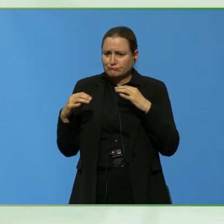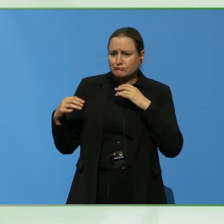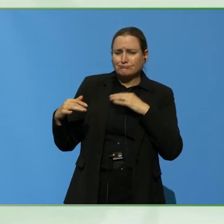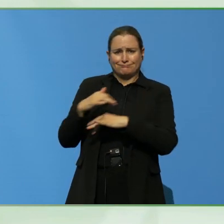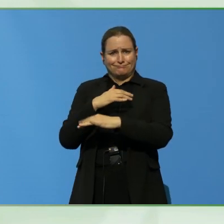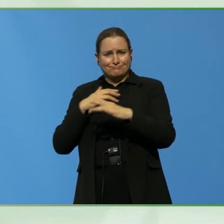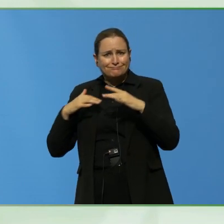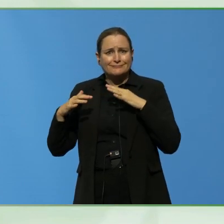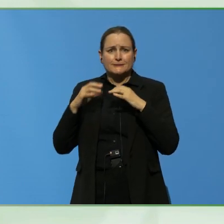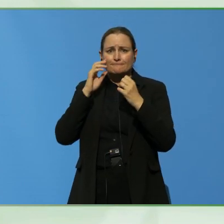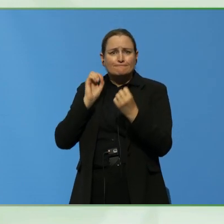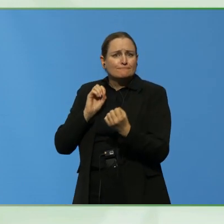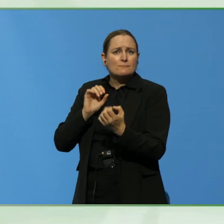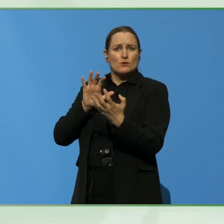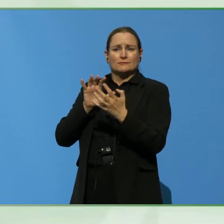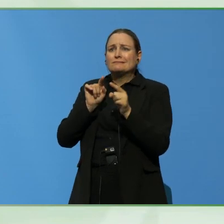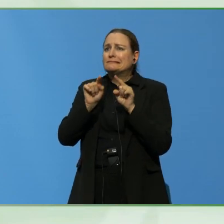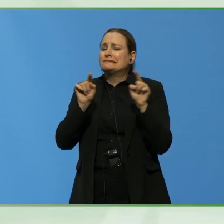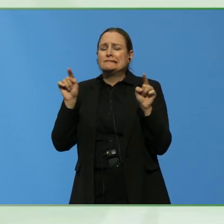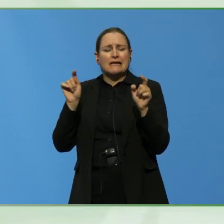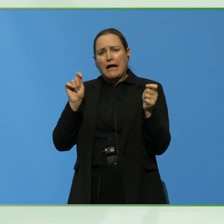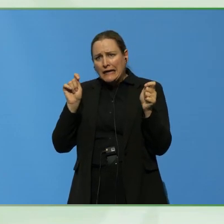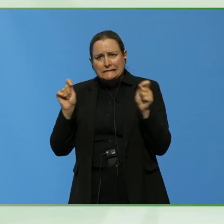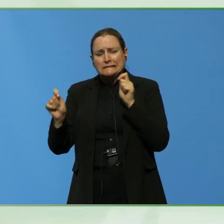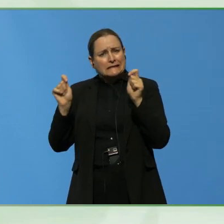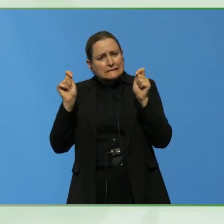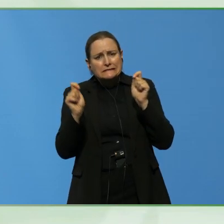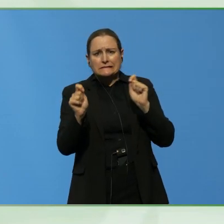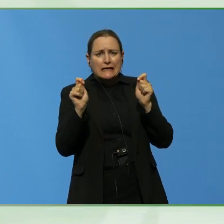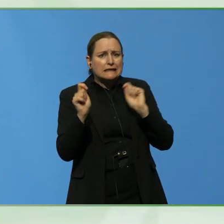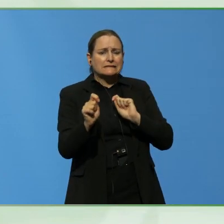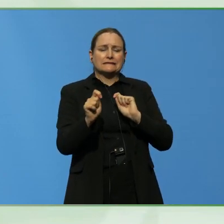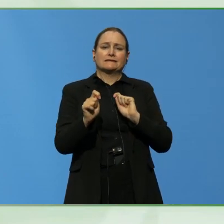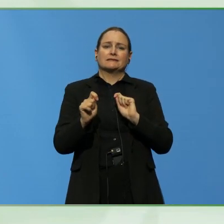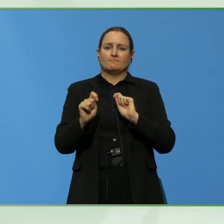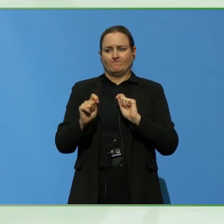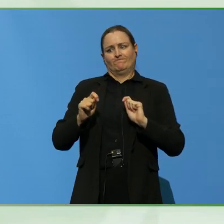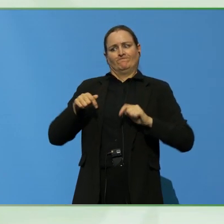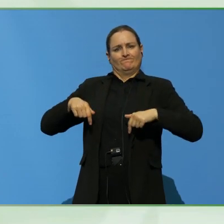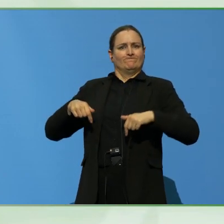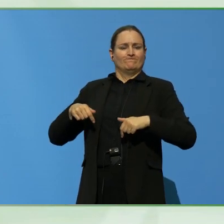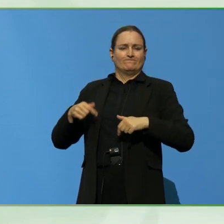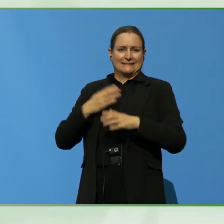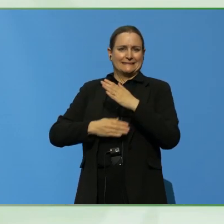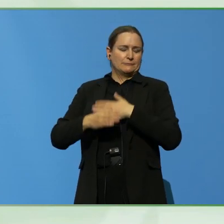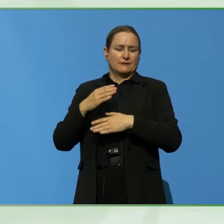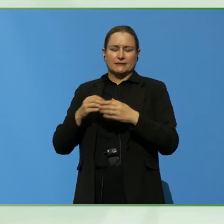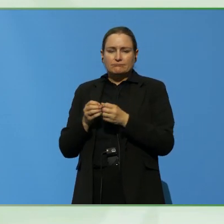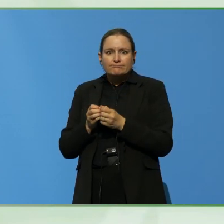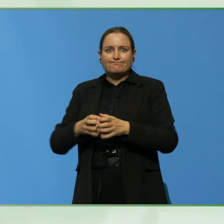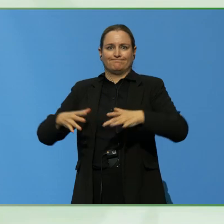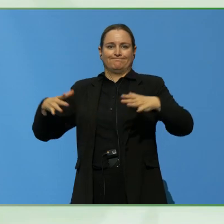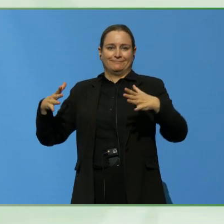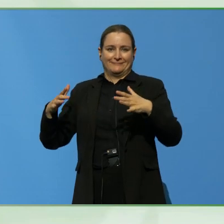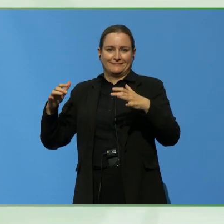this important subject. So our ambition, and specific in Nandilab, it's to create and to